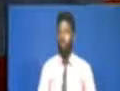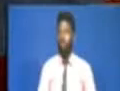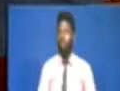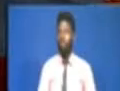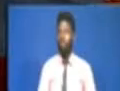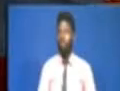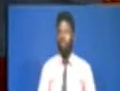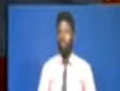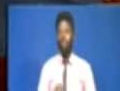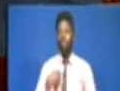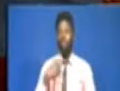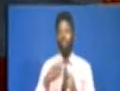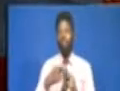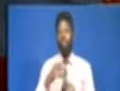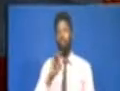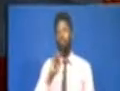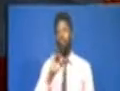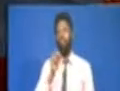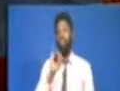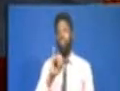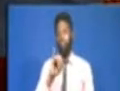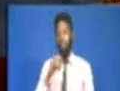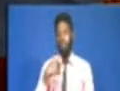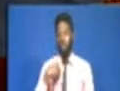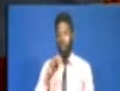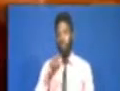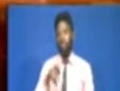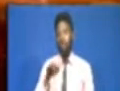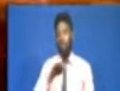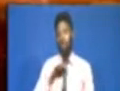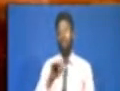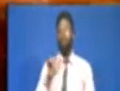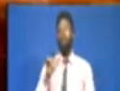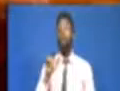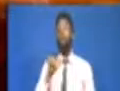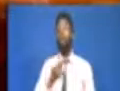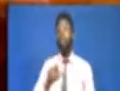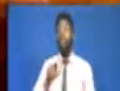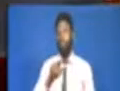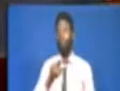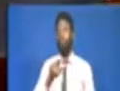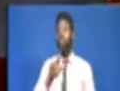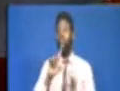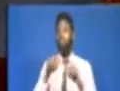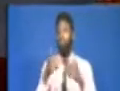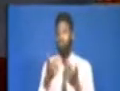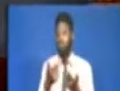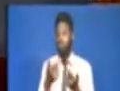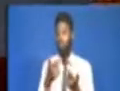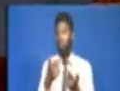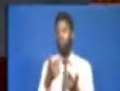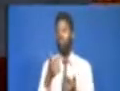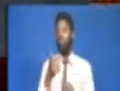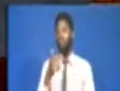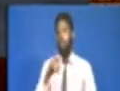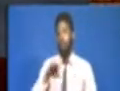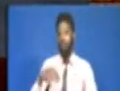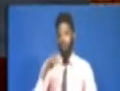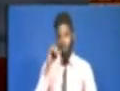Mwako, MP Likoni Constituency, County 001. Nelson Narab Koech, MP Belgut.